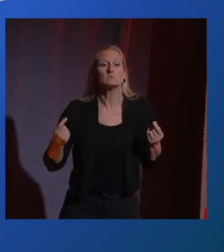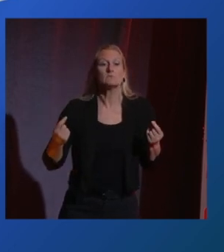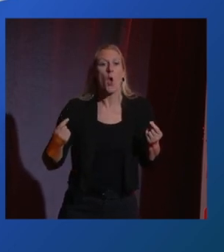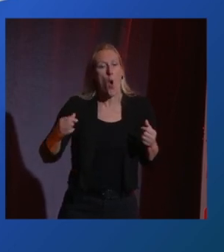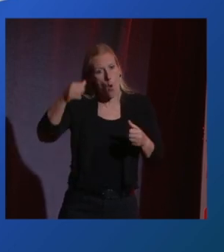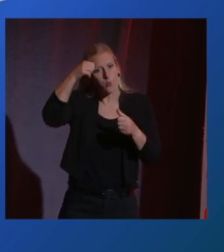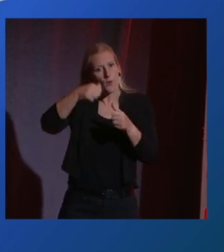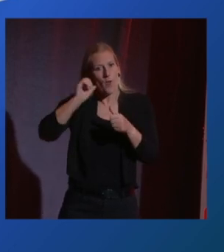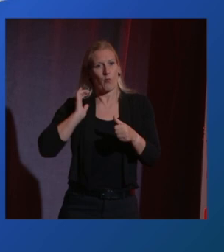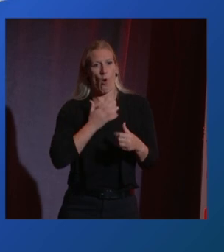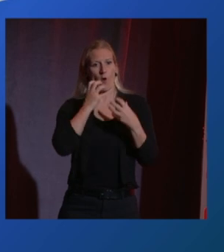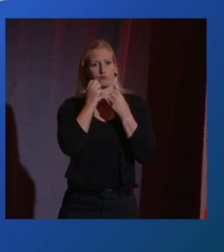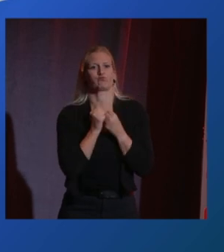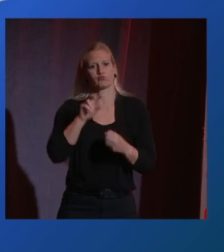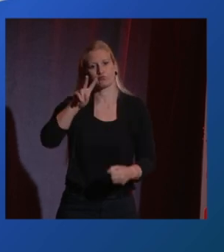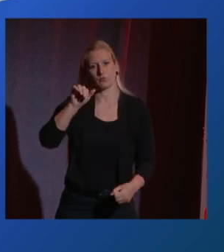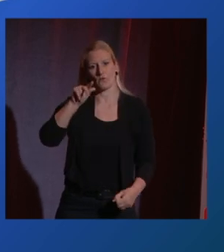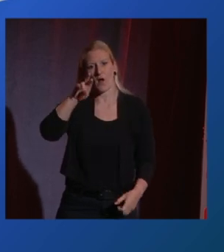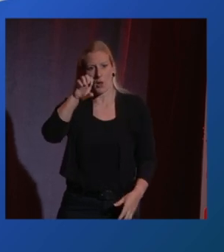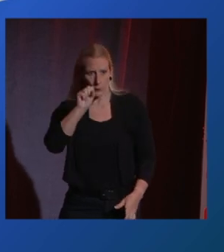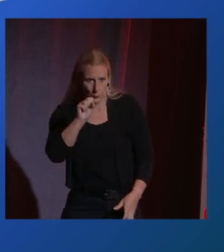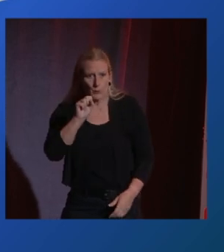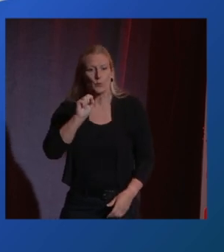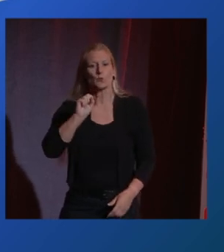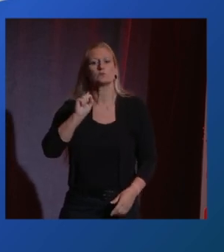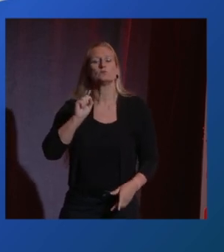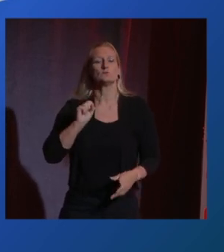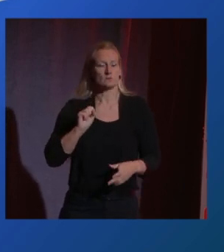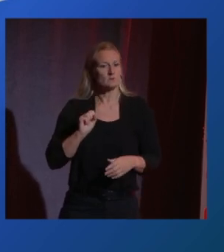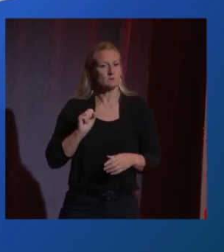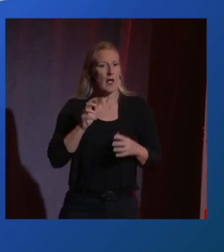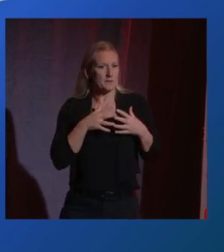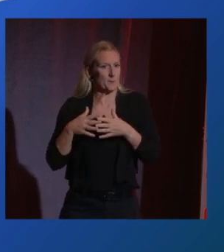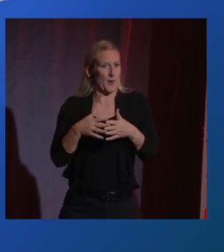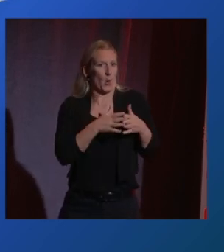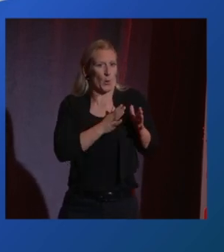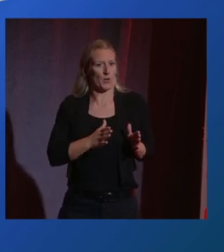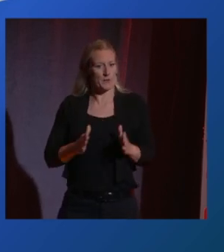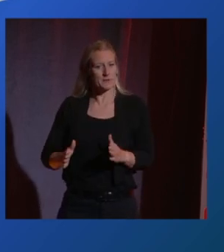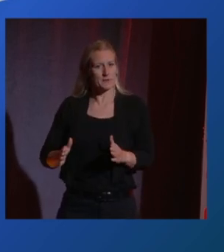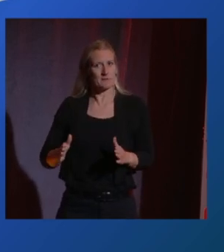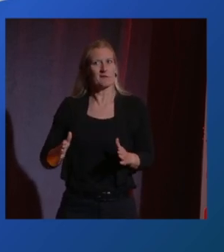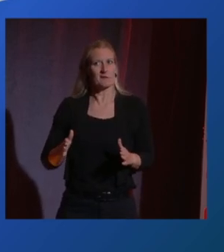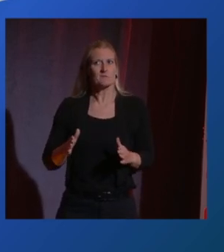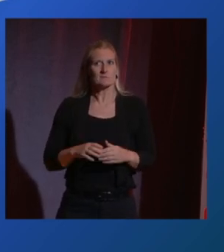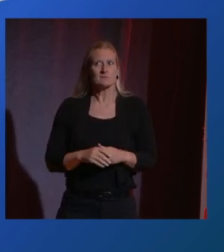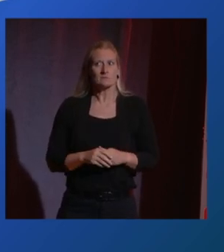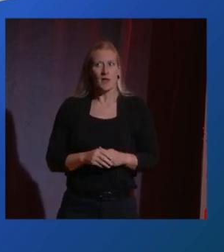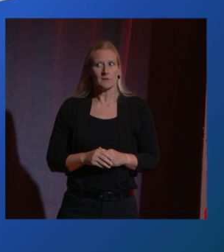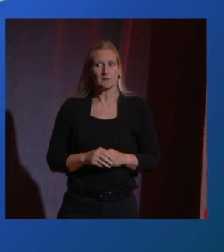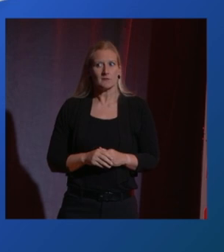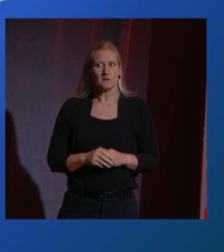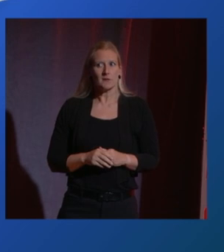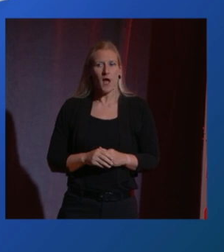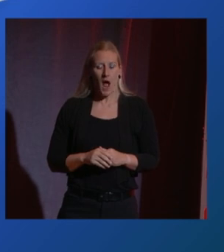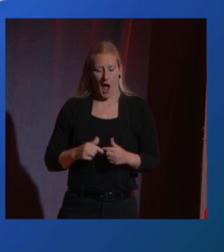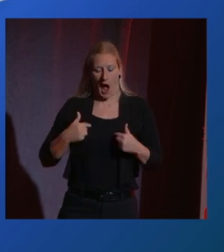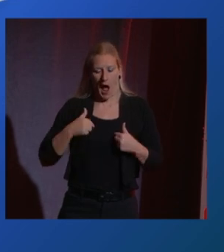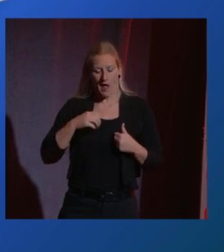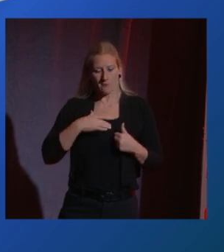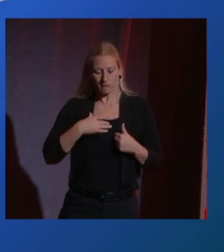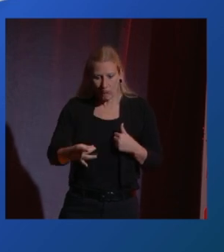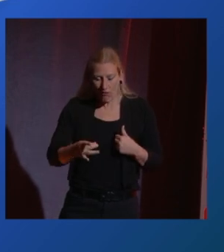principles and our values as Americans then I like what the future of human machine teaming looks like I like what the future of